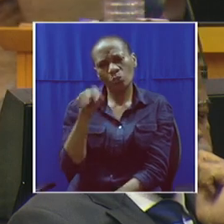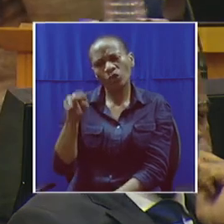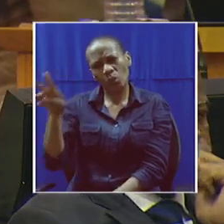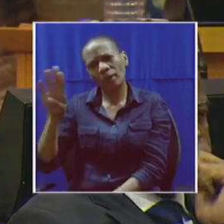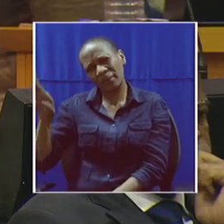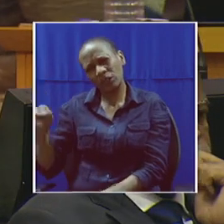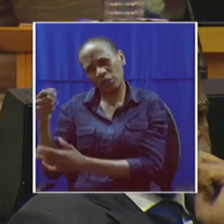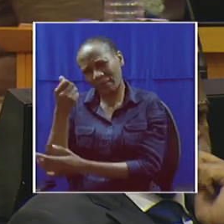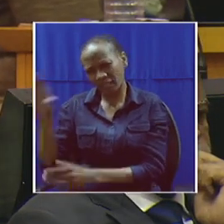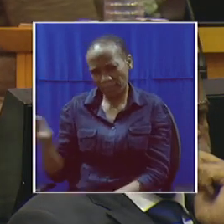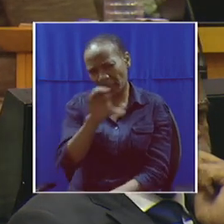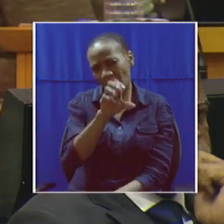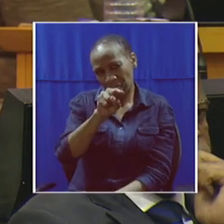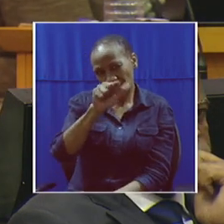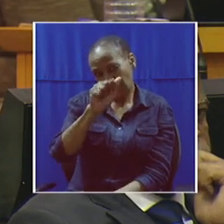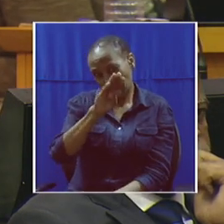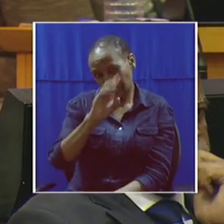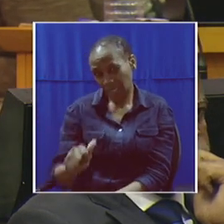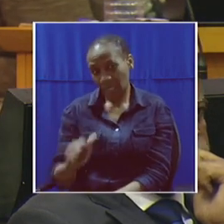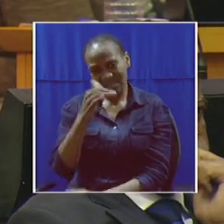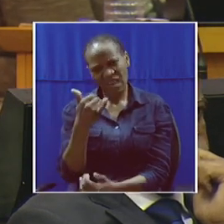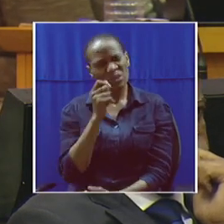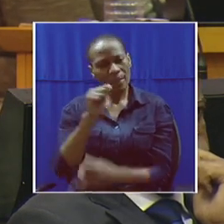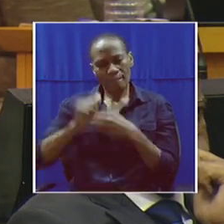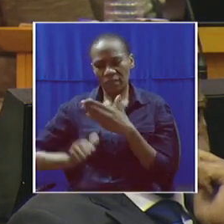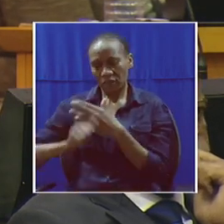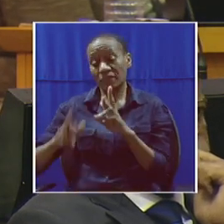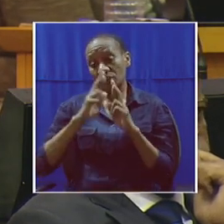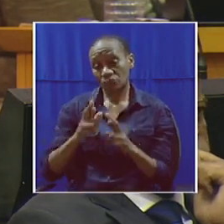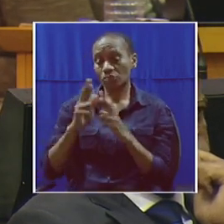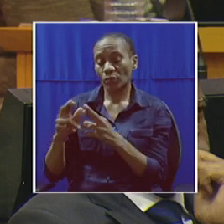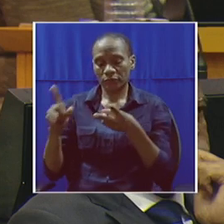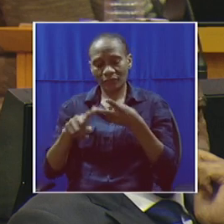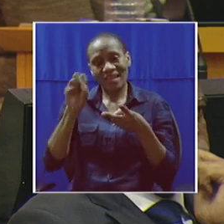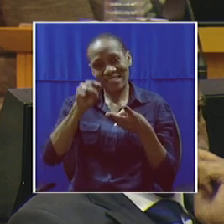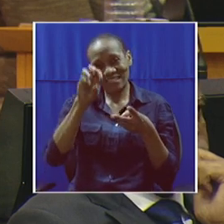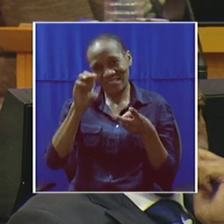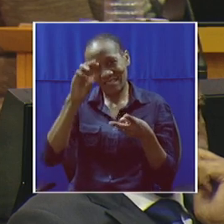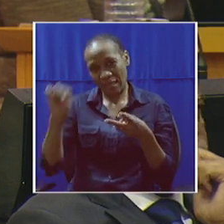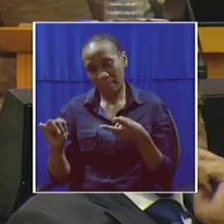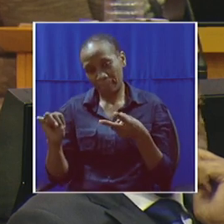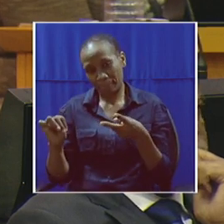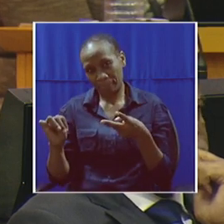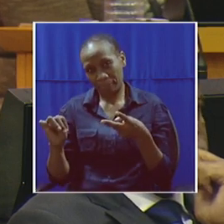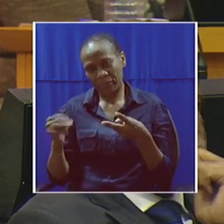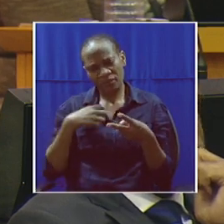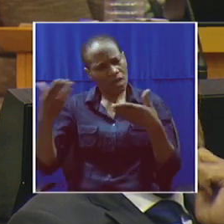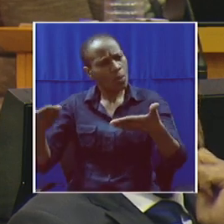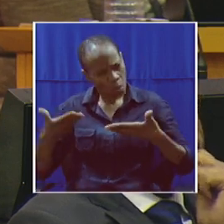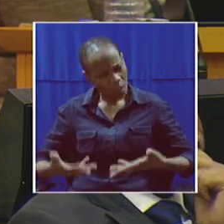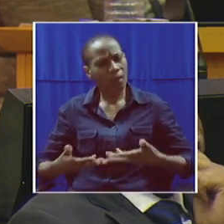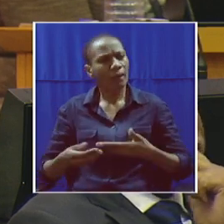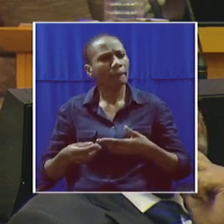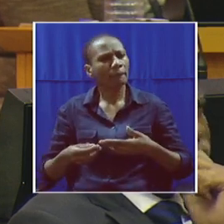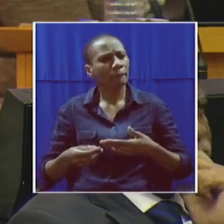bailout particularly on the monthly progress reports as well as the Supply Chain management and we welcome those and we as